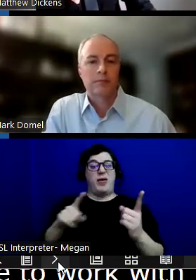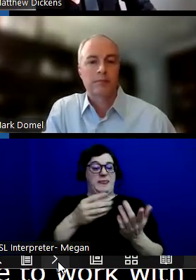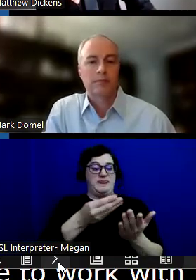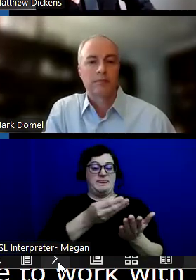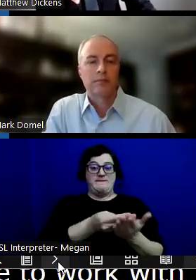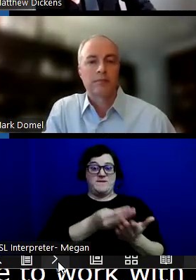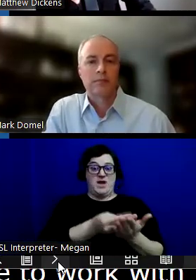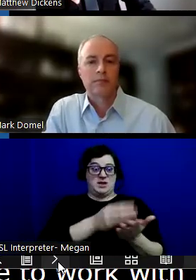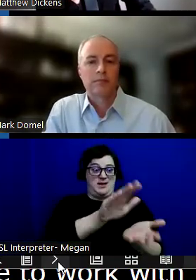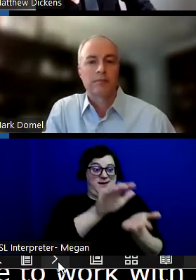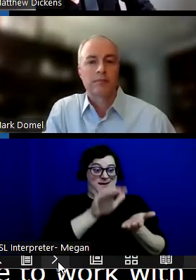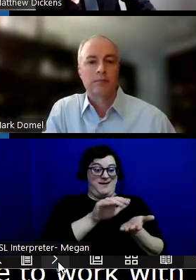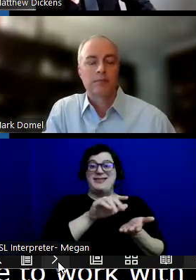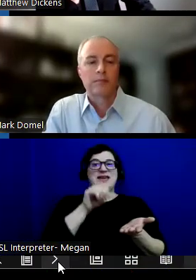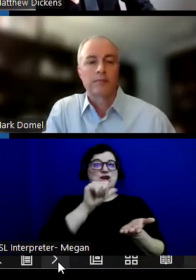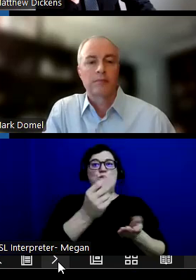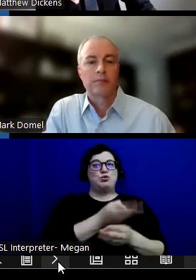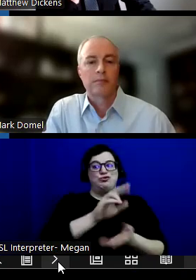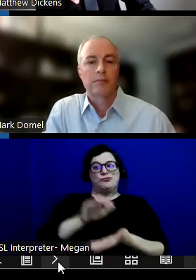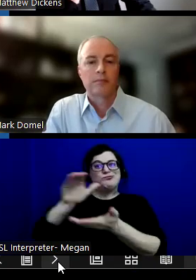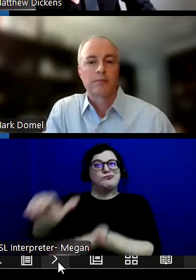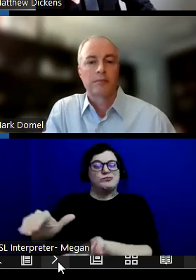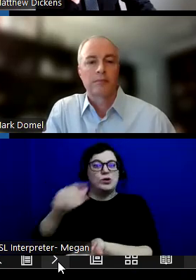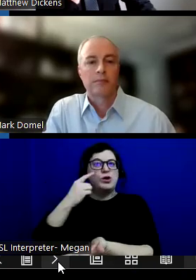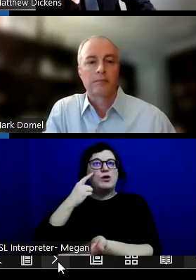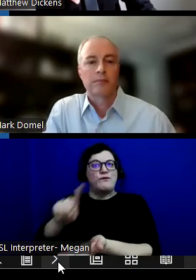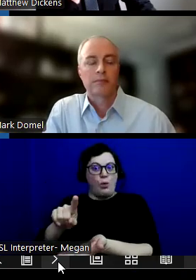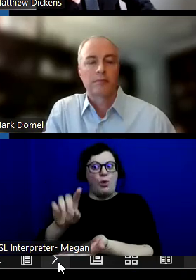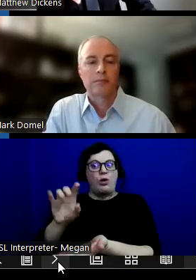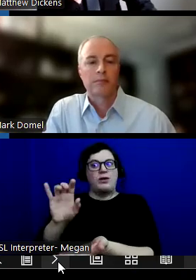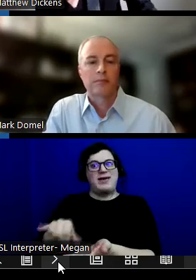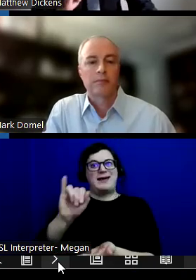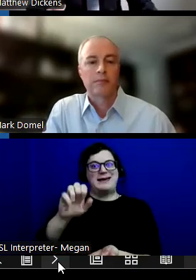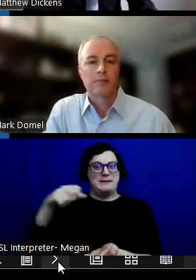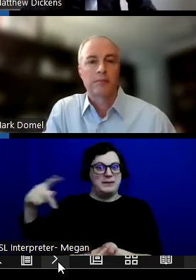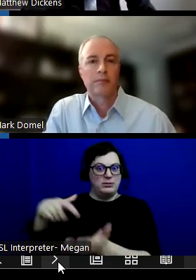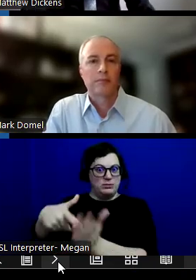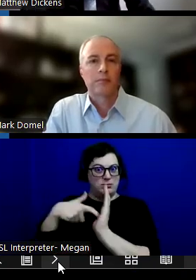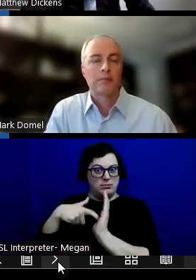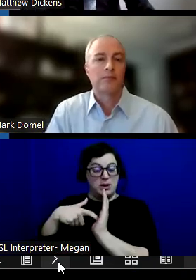IEP and you return to the public school, does the money follow you back to your public school?